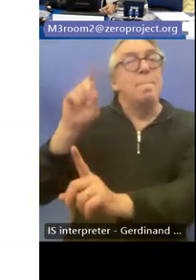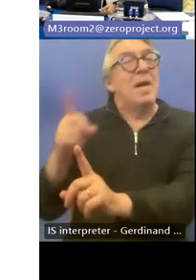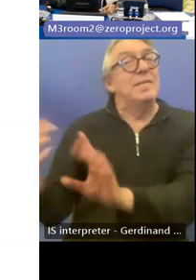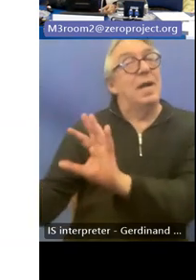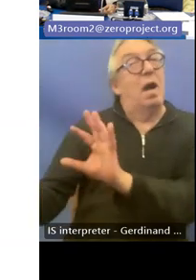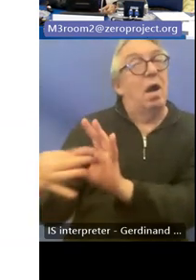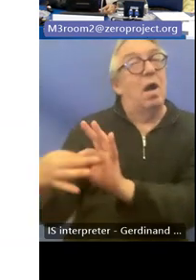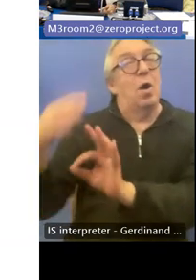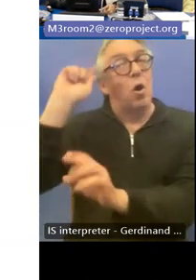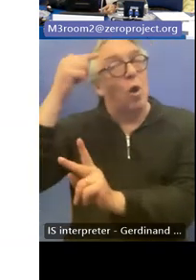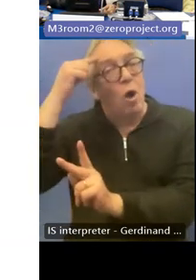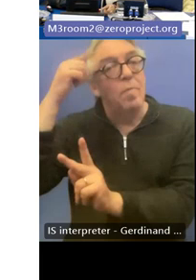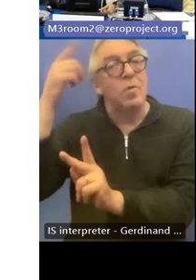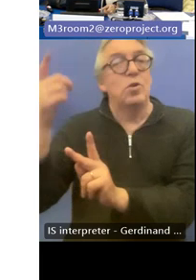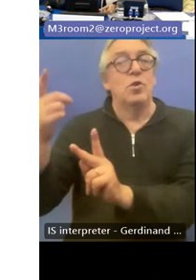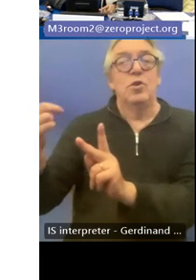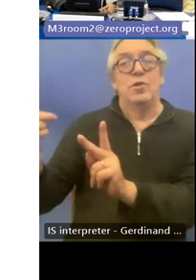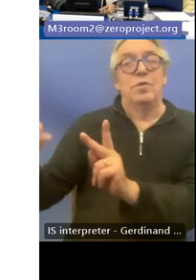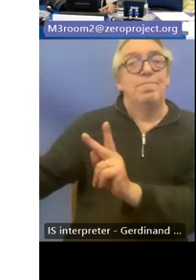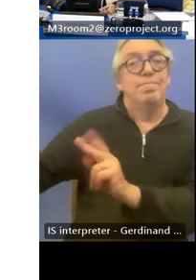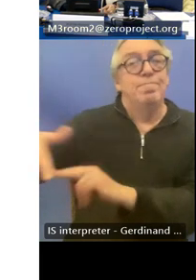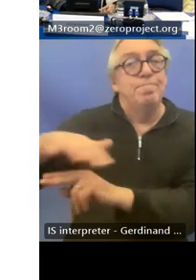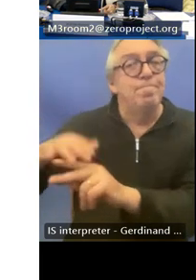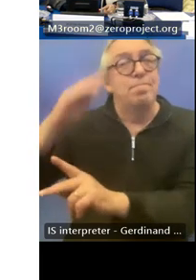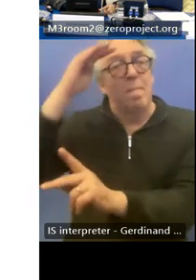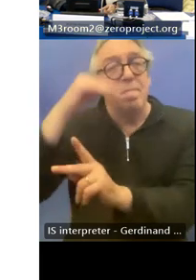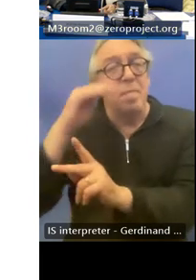could be the government. Any stakeholder can lead this program.